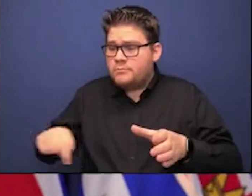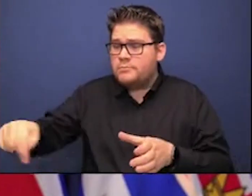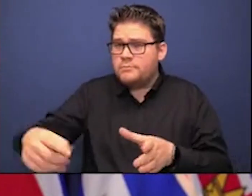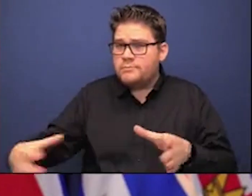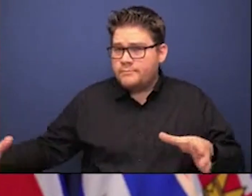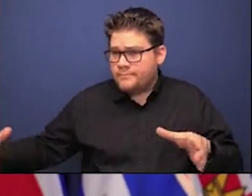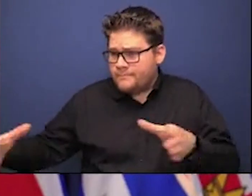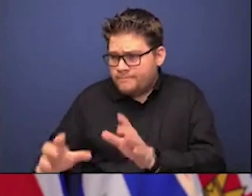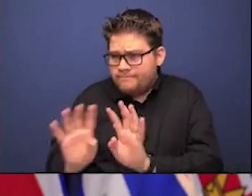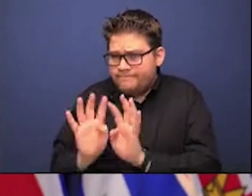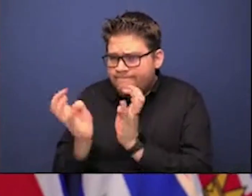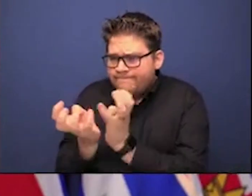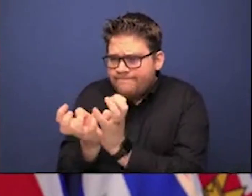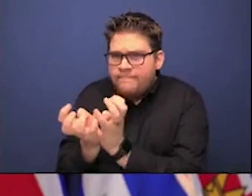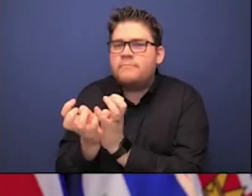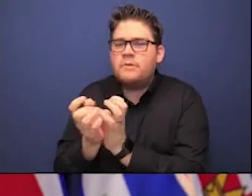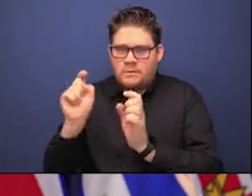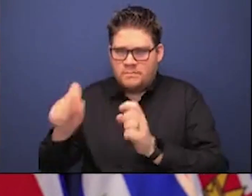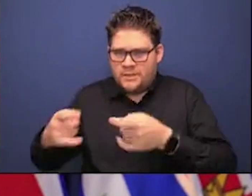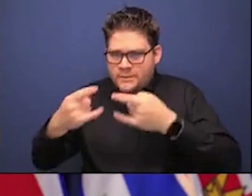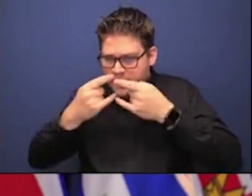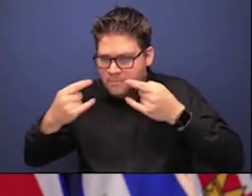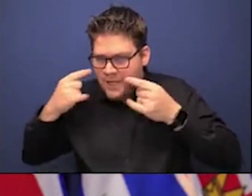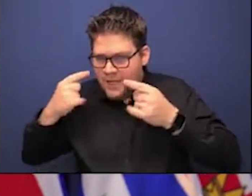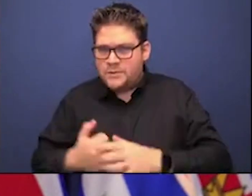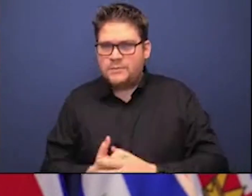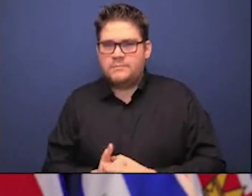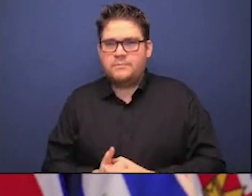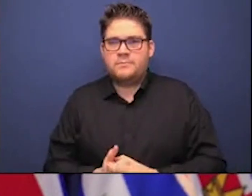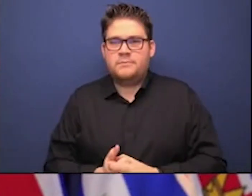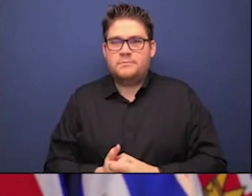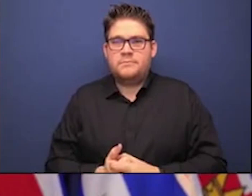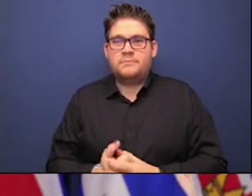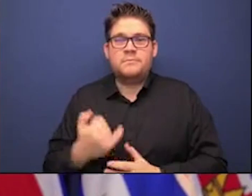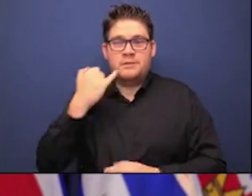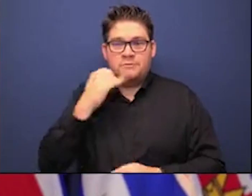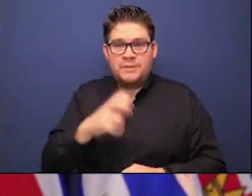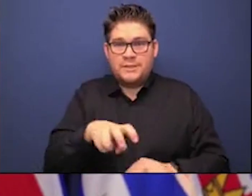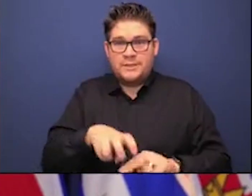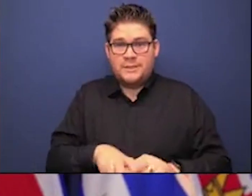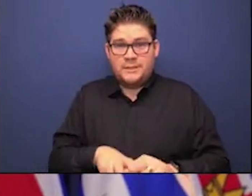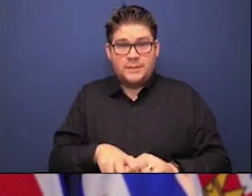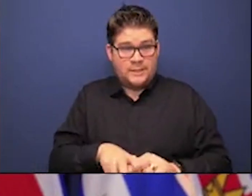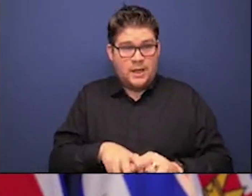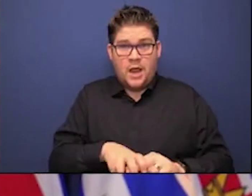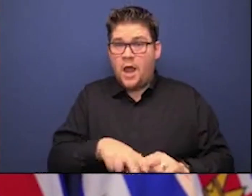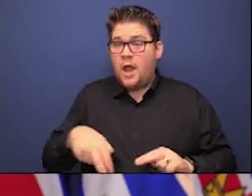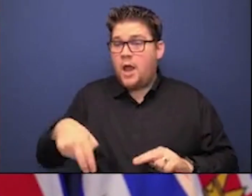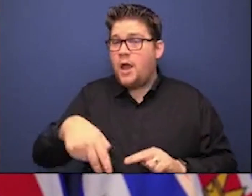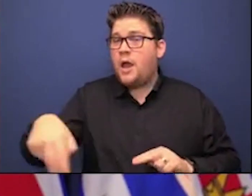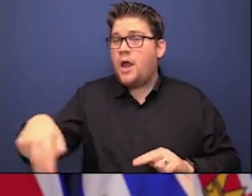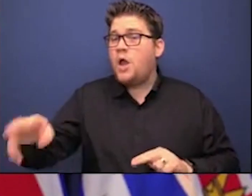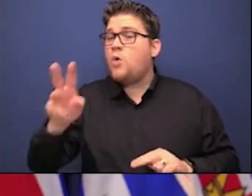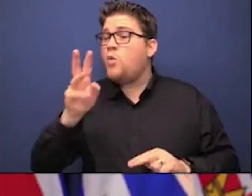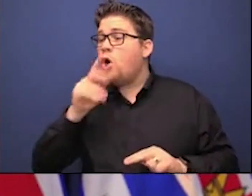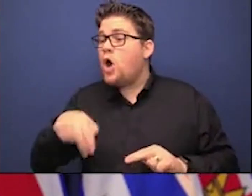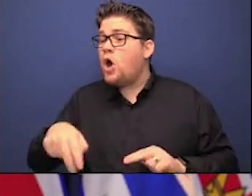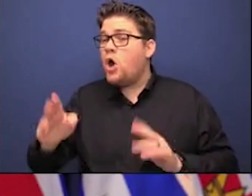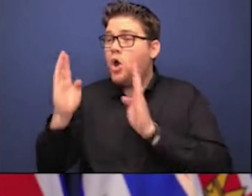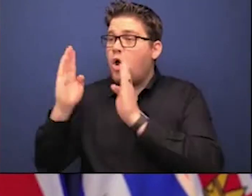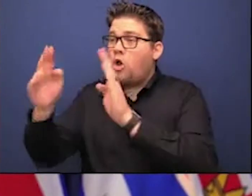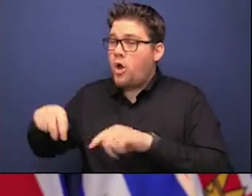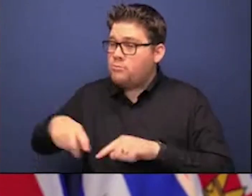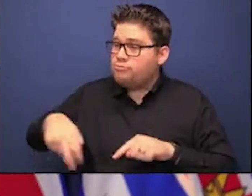move to get a drink of water or to do anything, to move around the classroom, and that those provisions